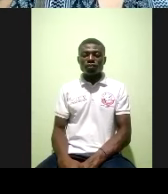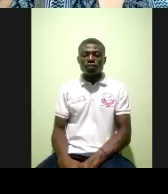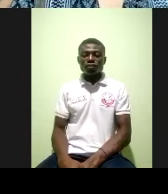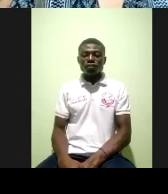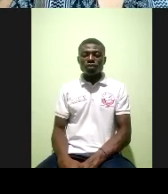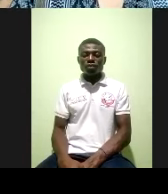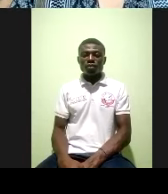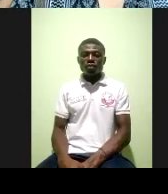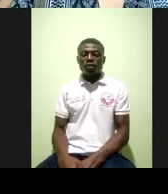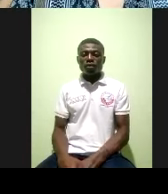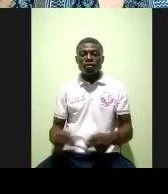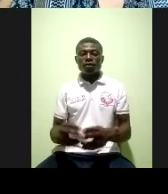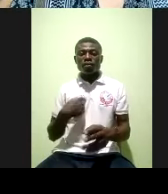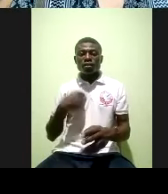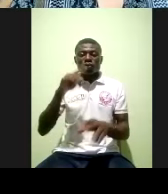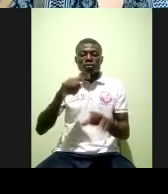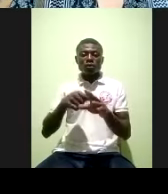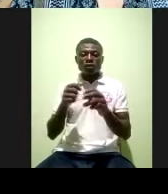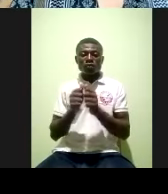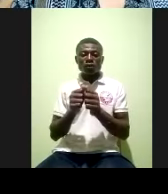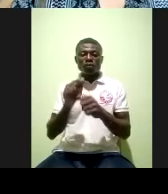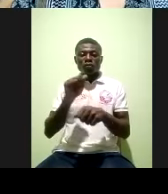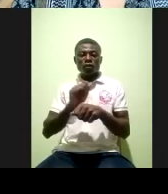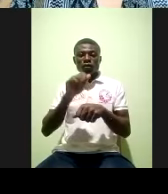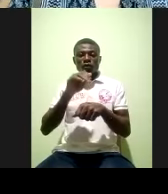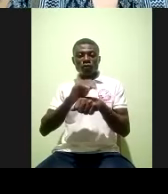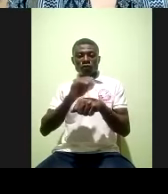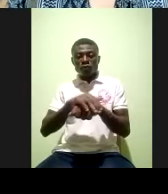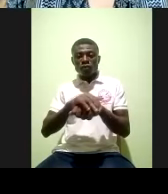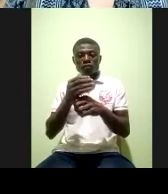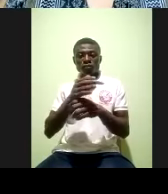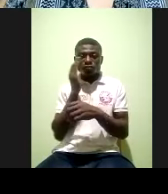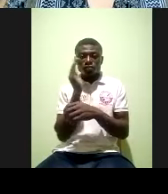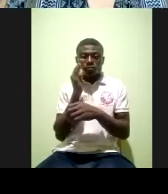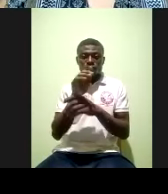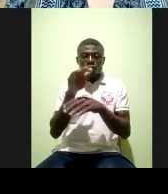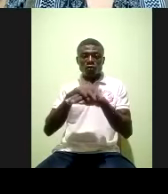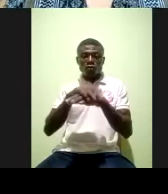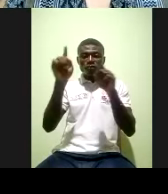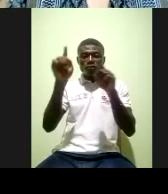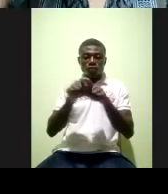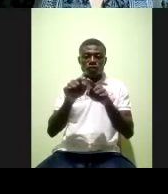And I will be going on the slide share mode. Okay.